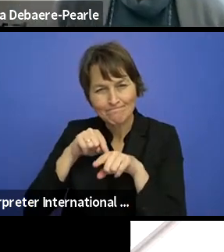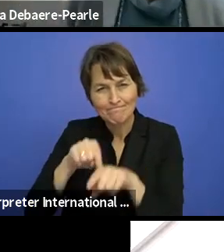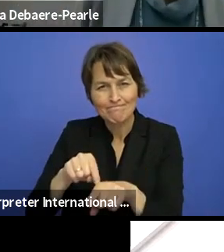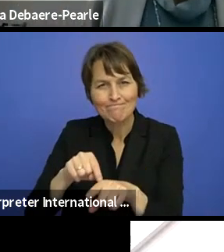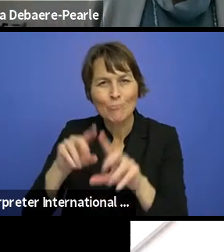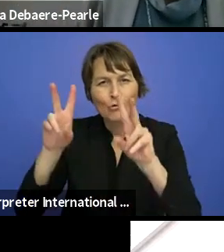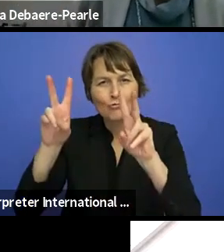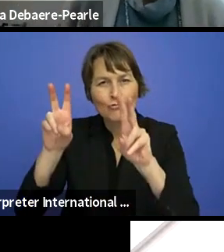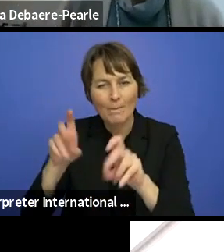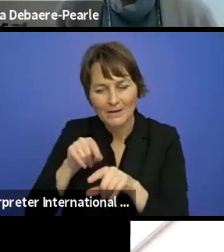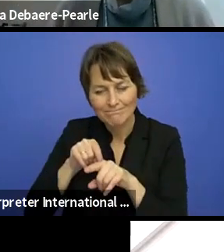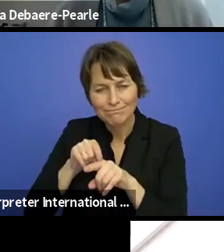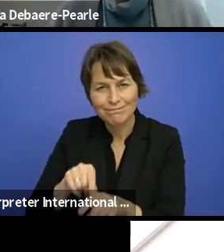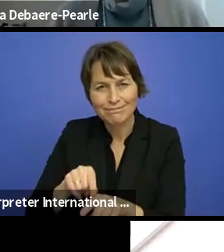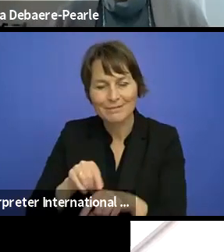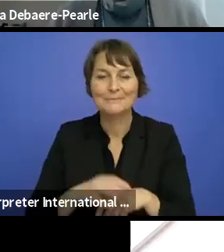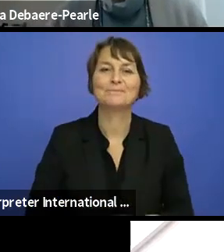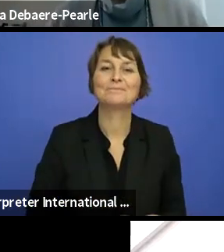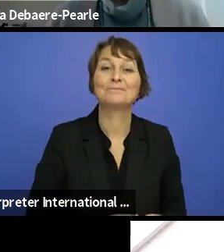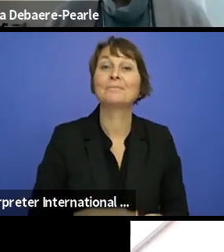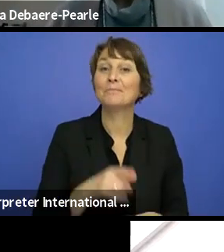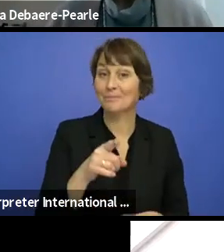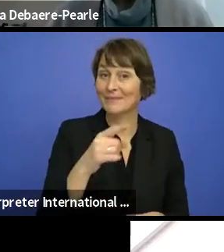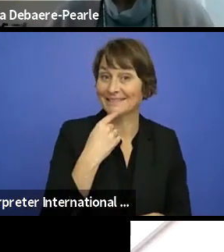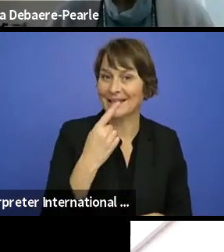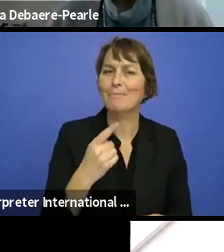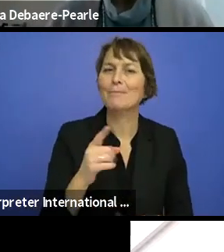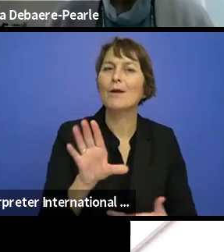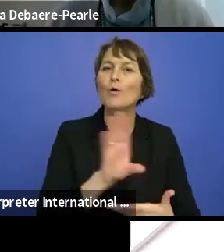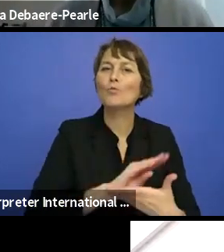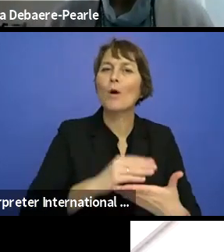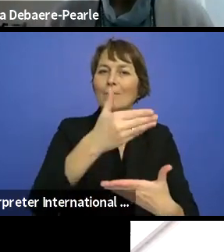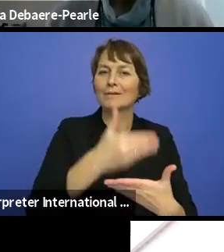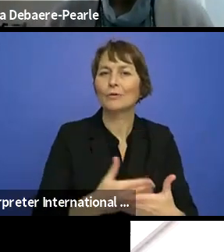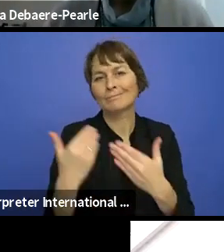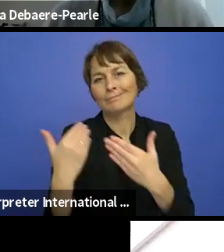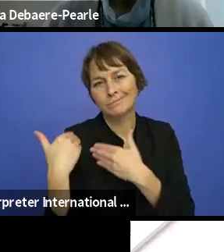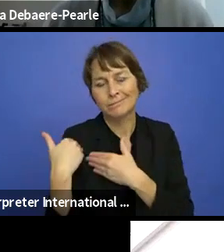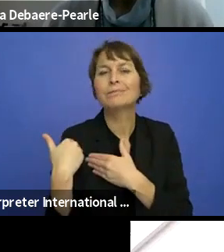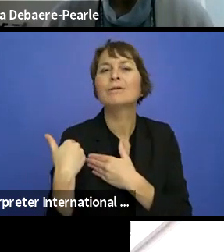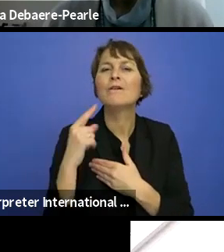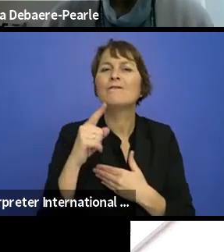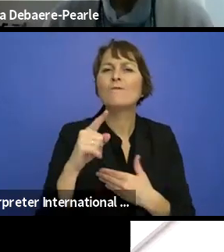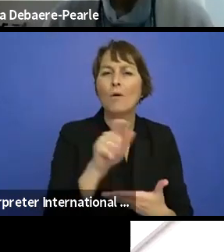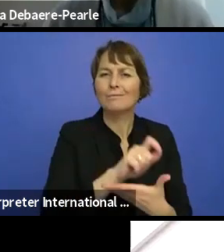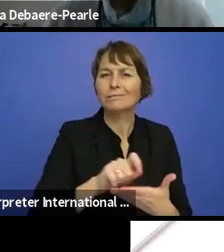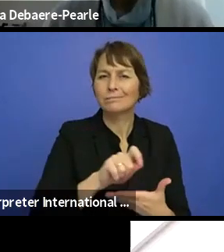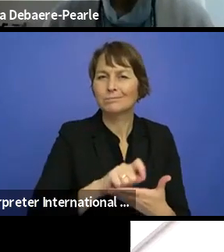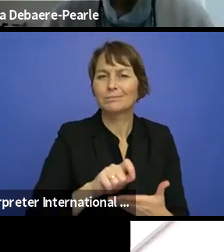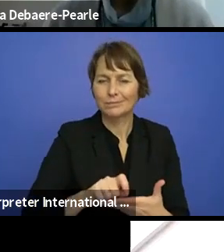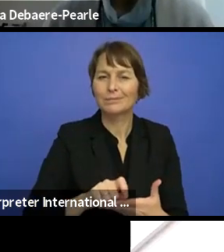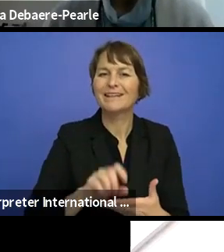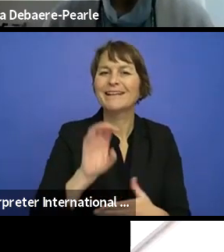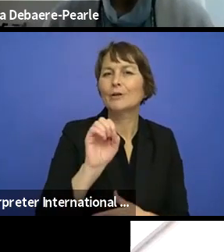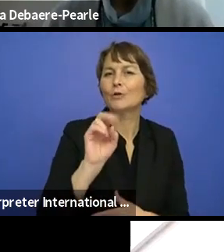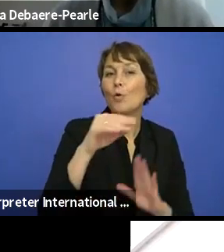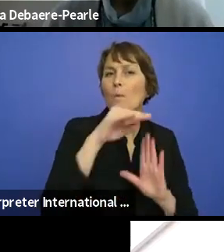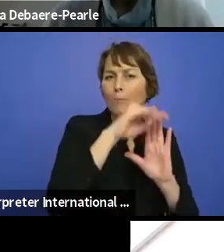been a rapporteur of an initiative for the greening of the EU programs on education and